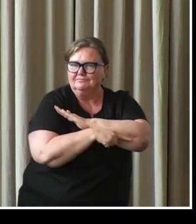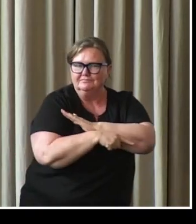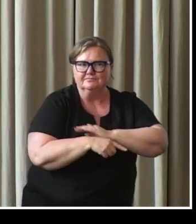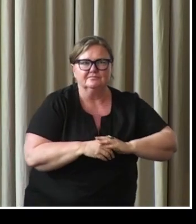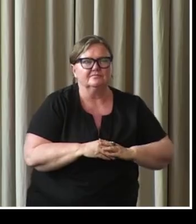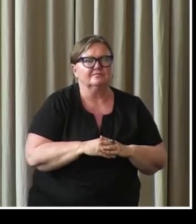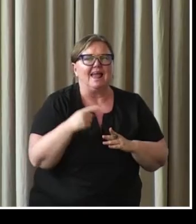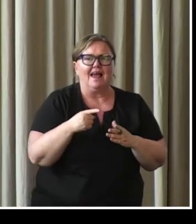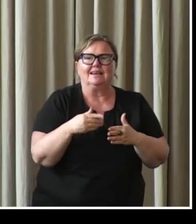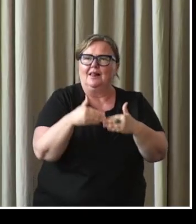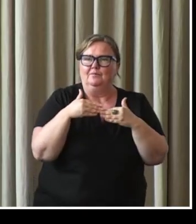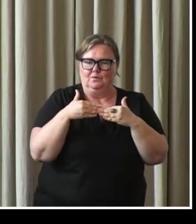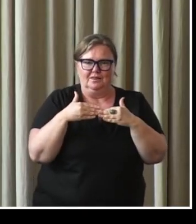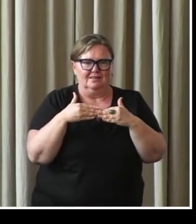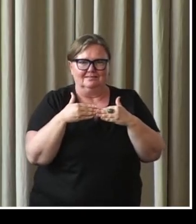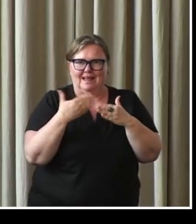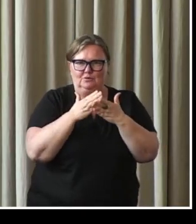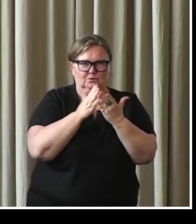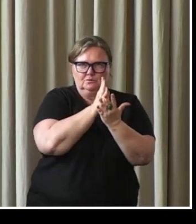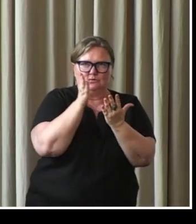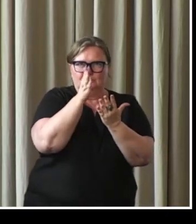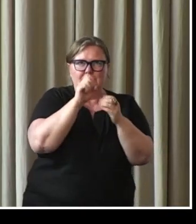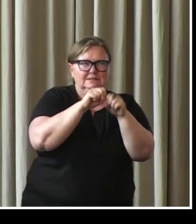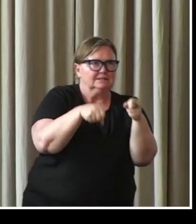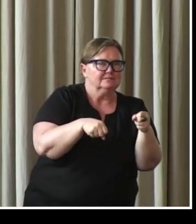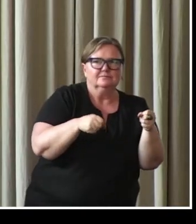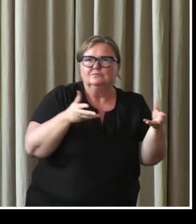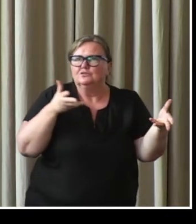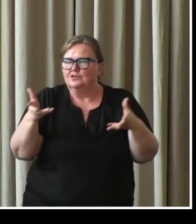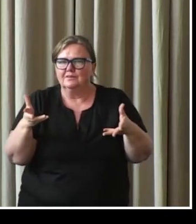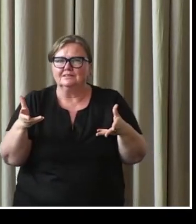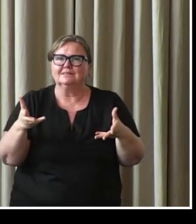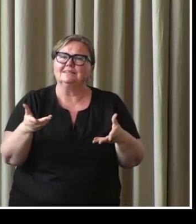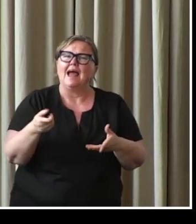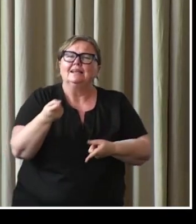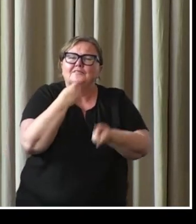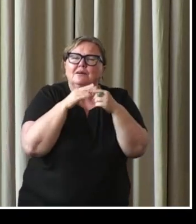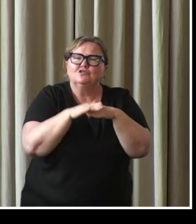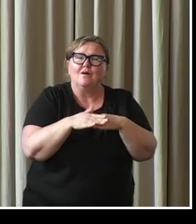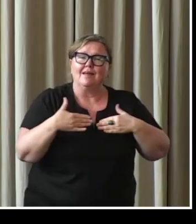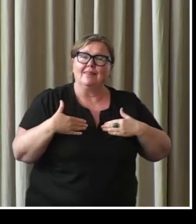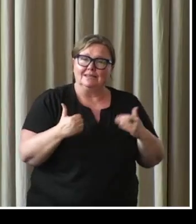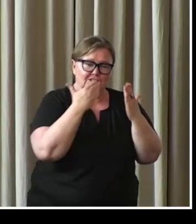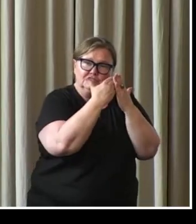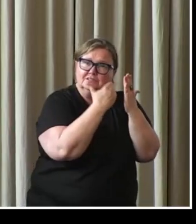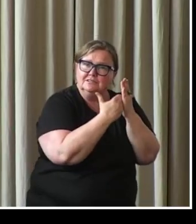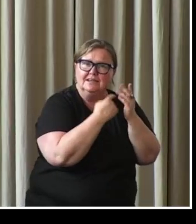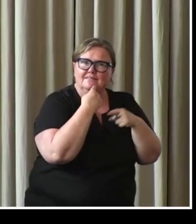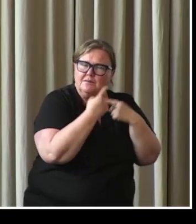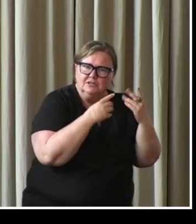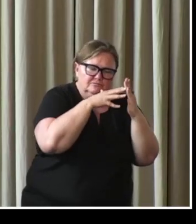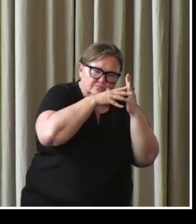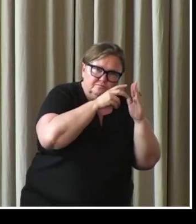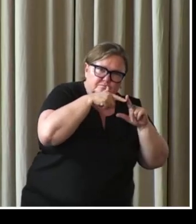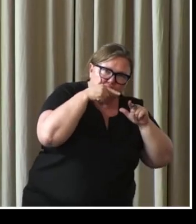Assistance with navigating systems and services, information about mental health conditions, and building skills in advocacy